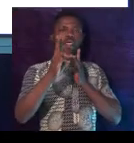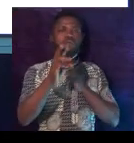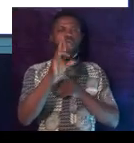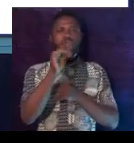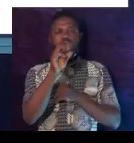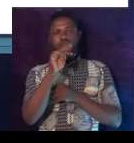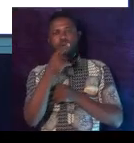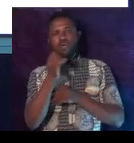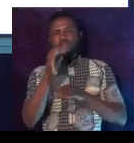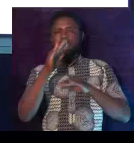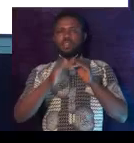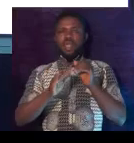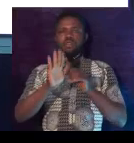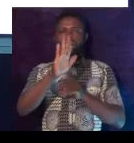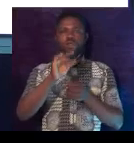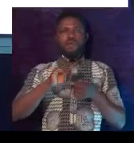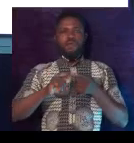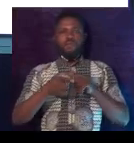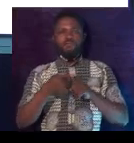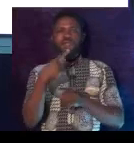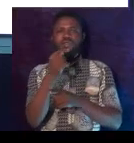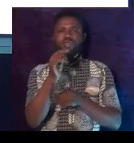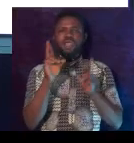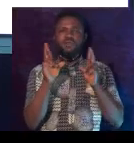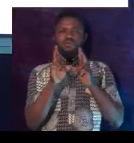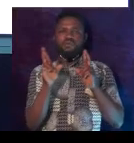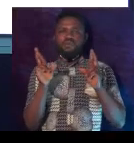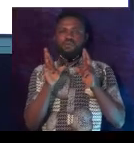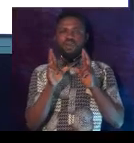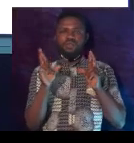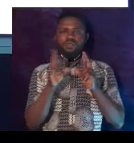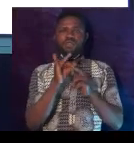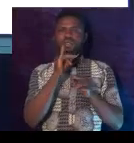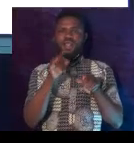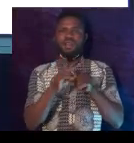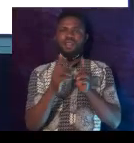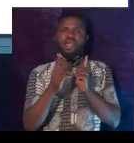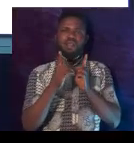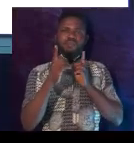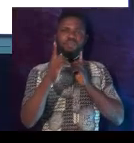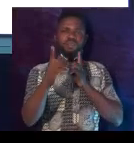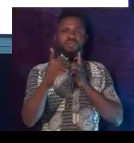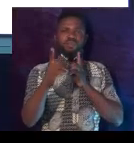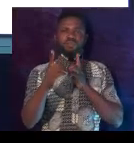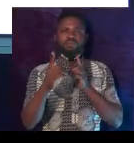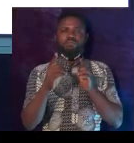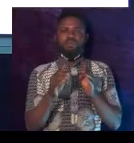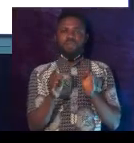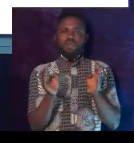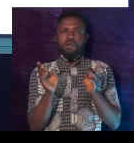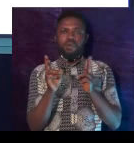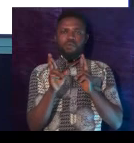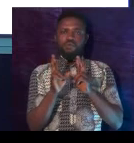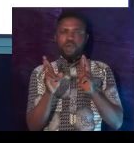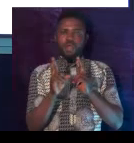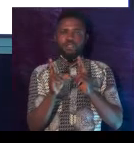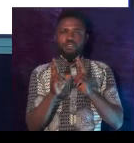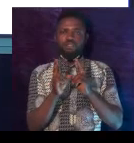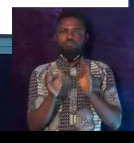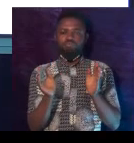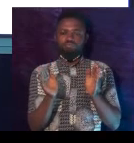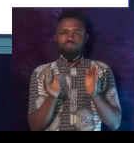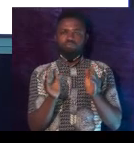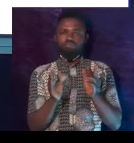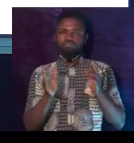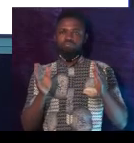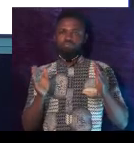wider range than your friend. So the range is like the distance. So this is a range, and this is a much bigger range, and